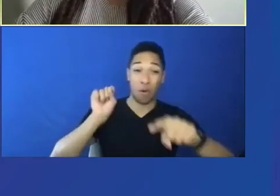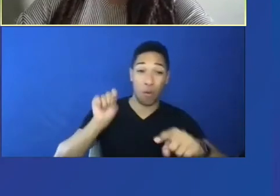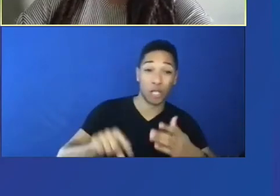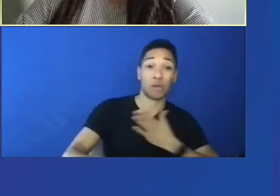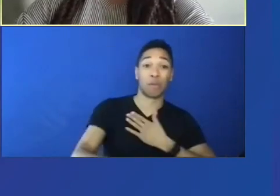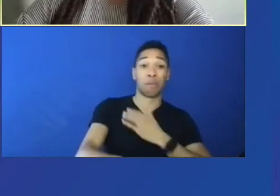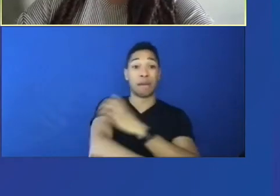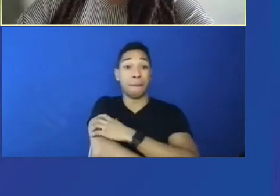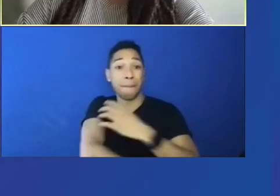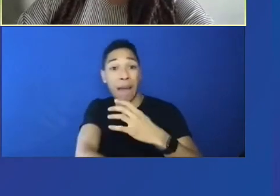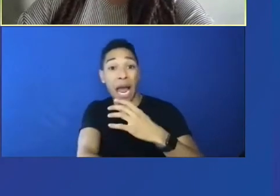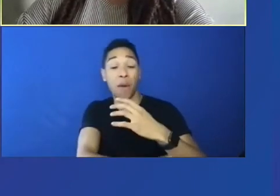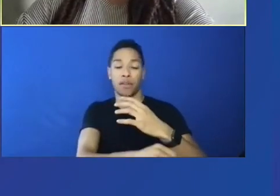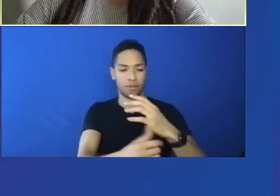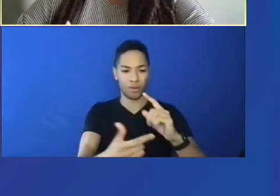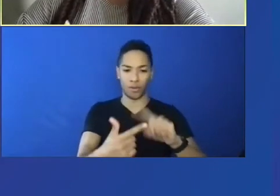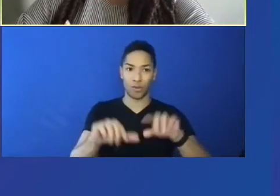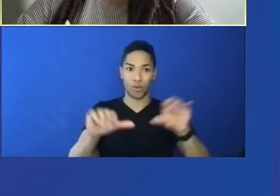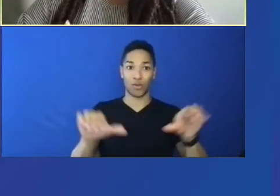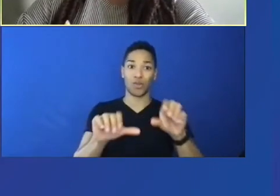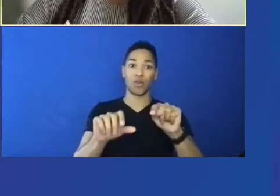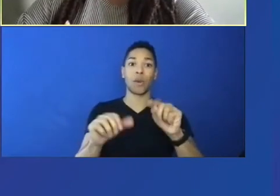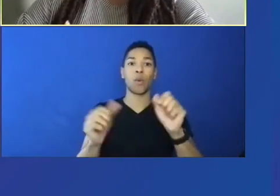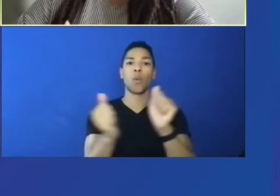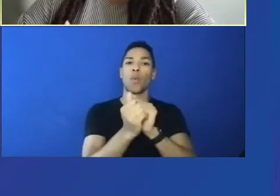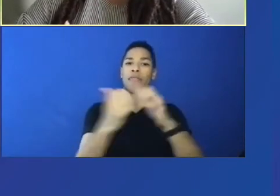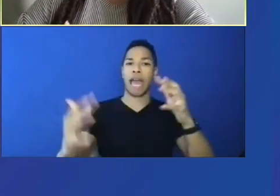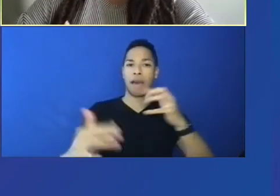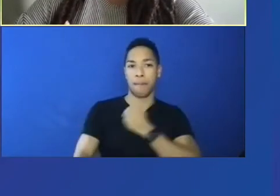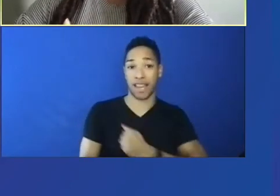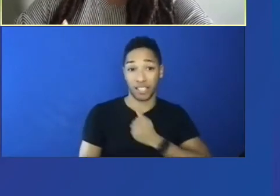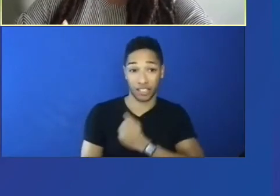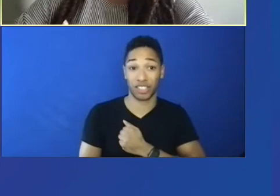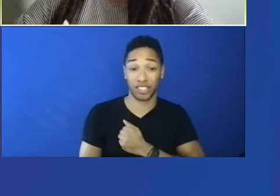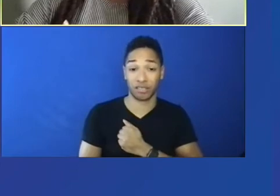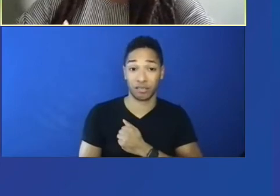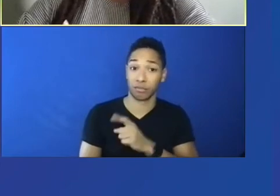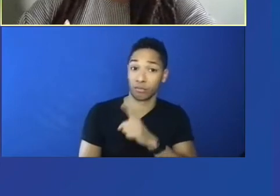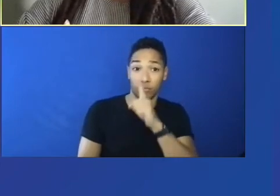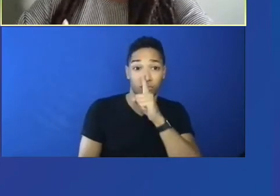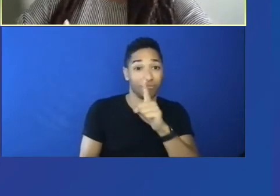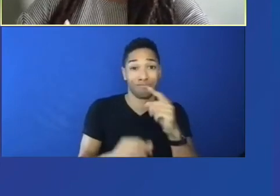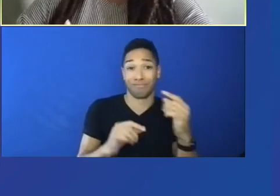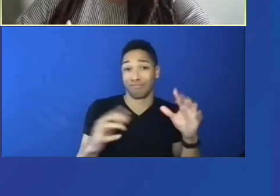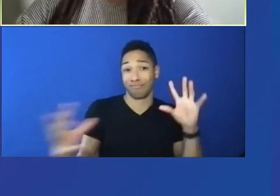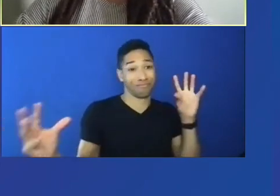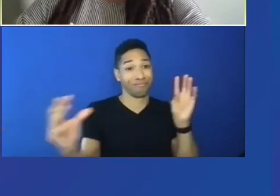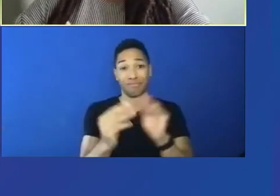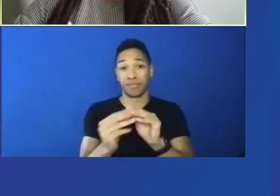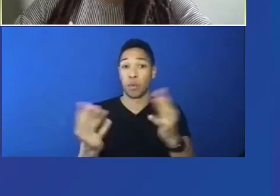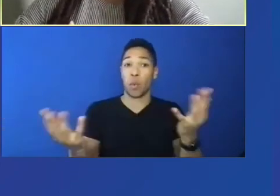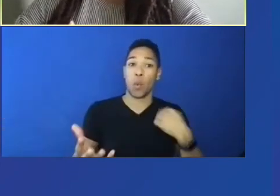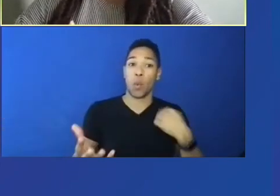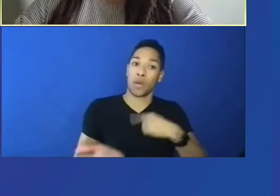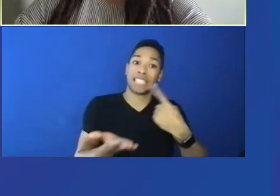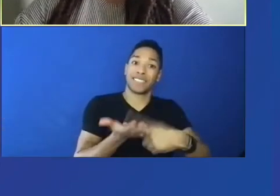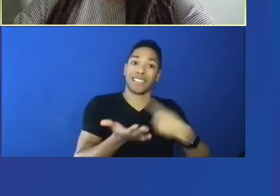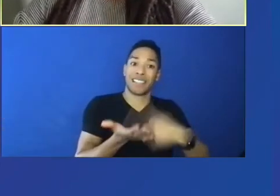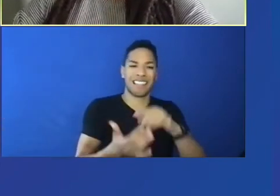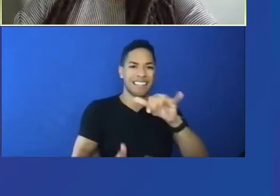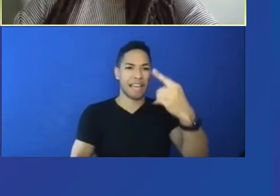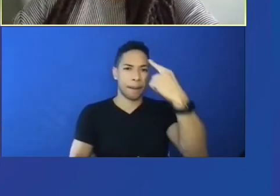and to do so really unapologetically? And it really is what we've been talking about. It's really just that